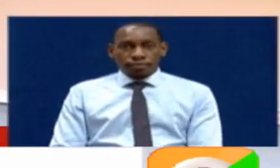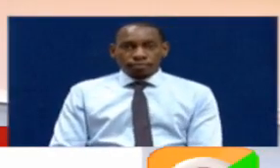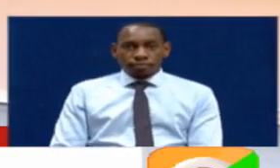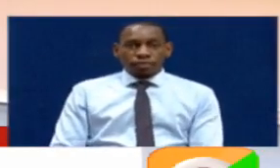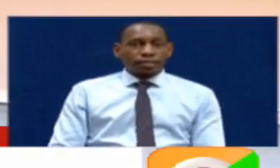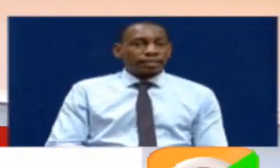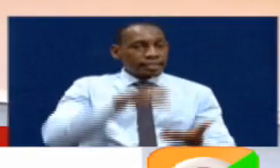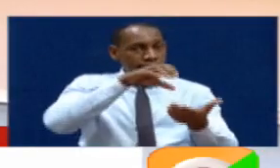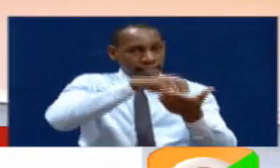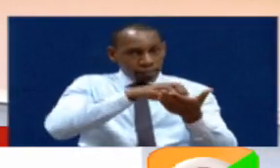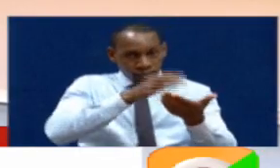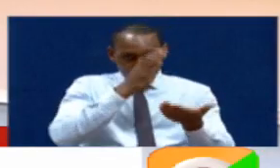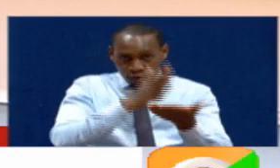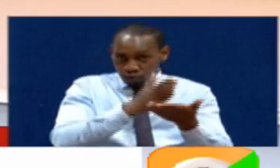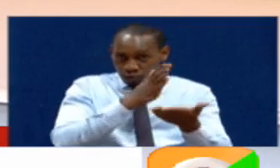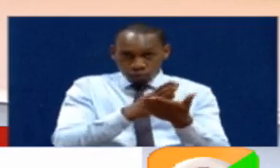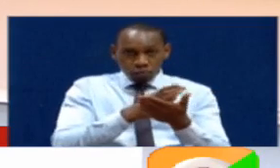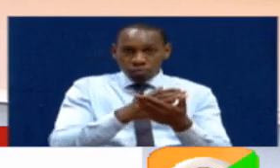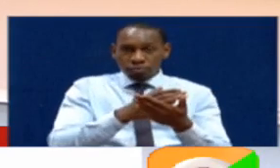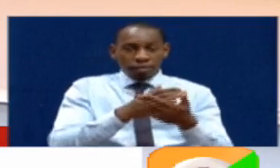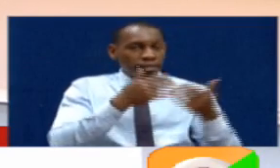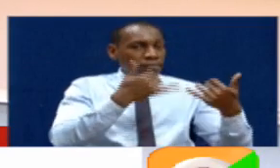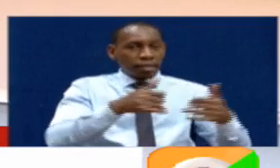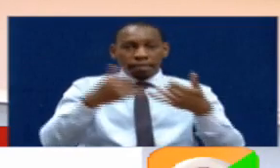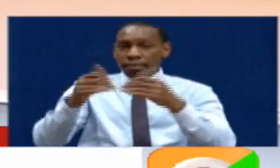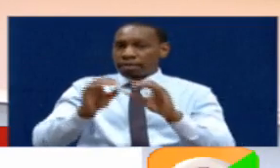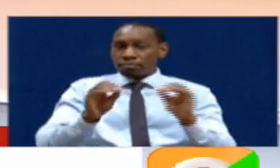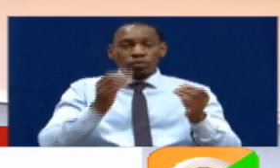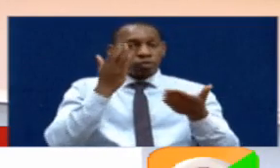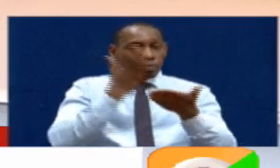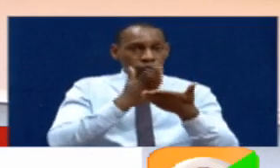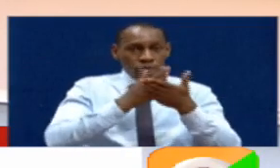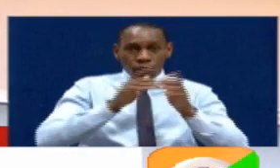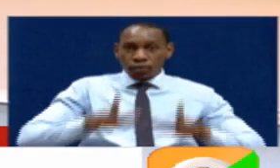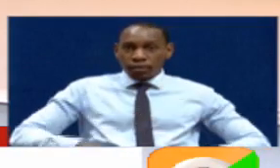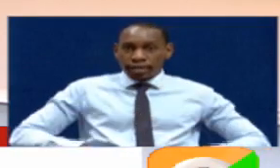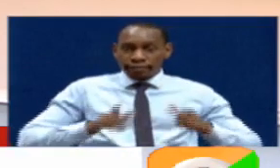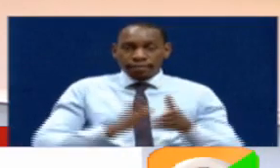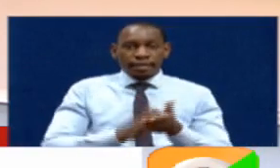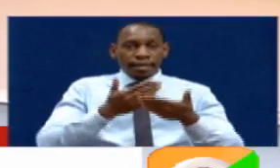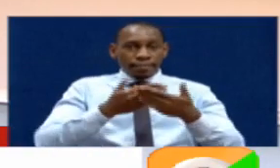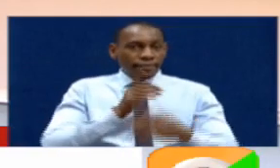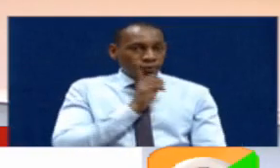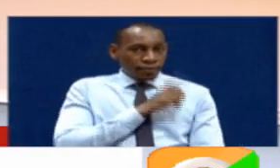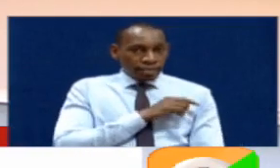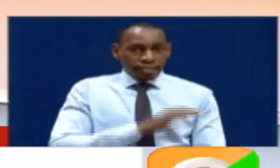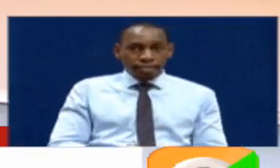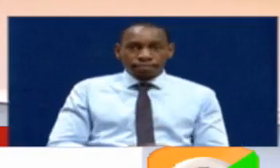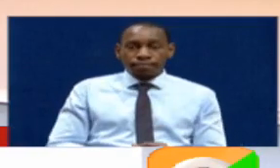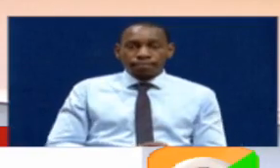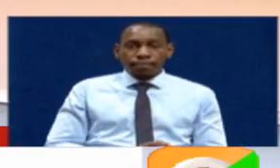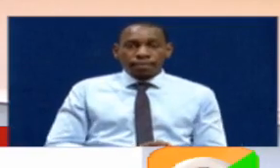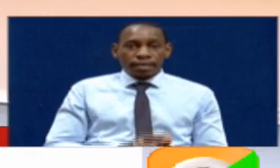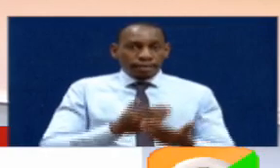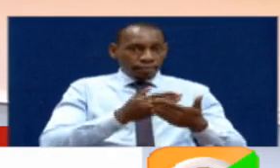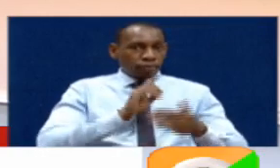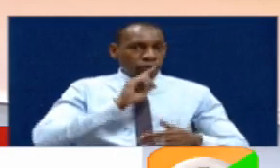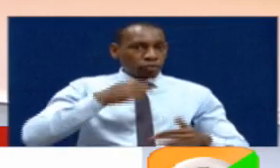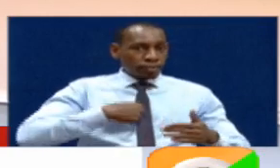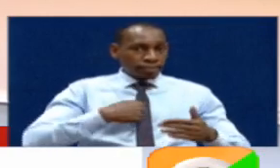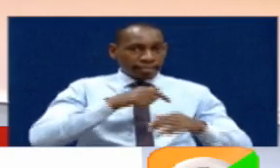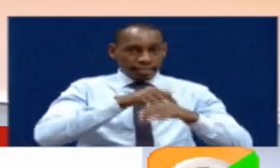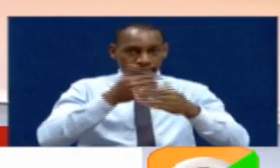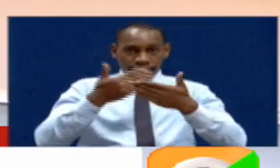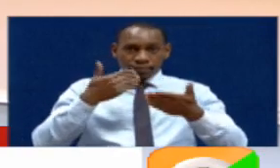This is not a video game. This is life. Real life. Before I let you go, David, there's one more thing that you had told me earlier